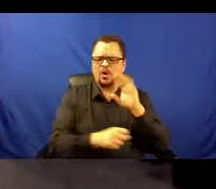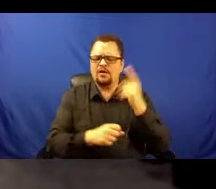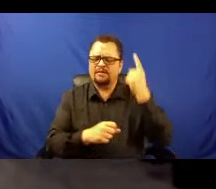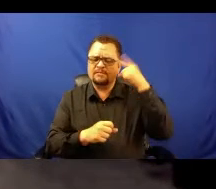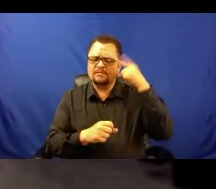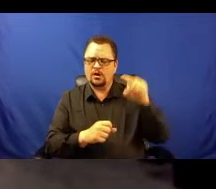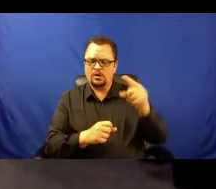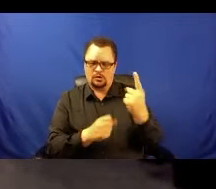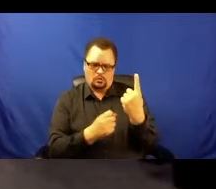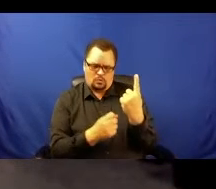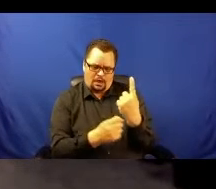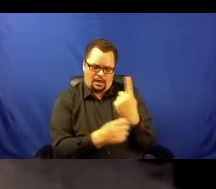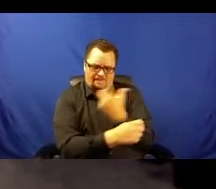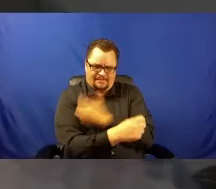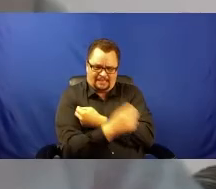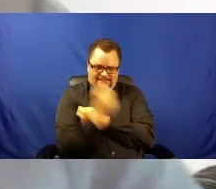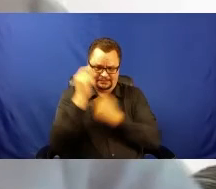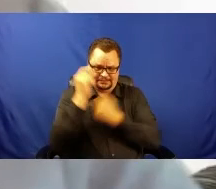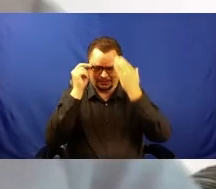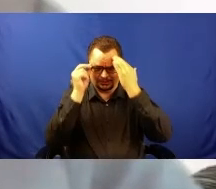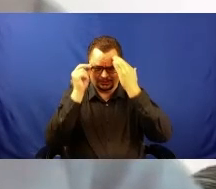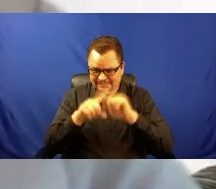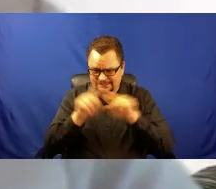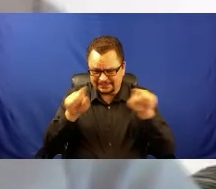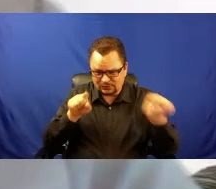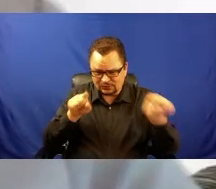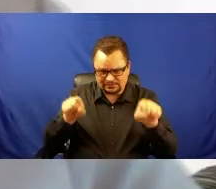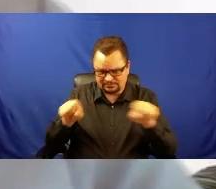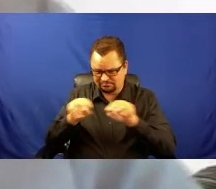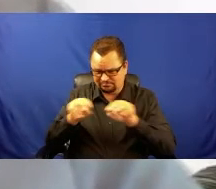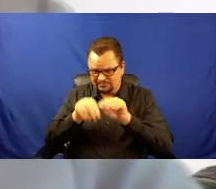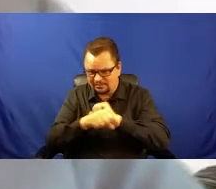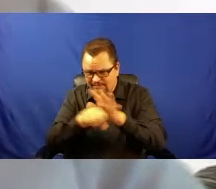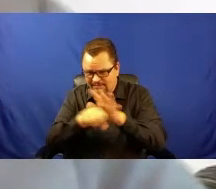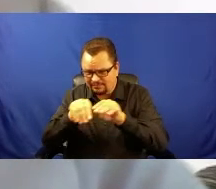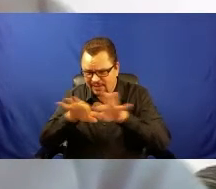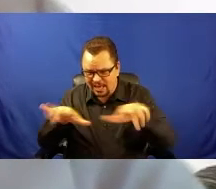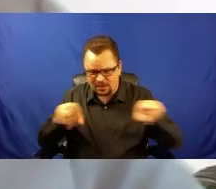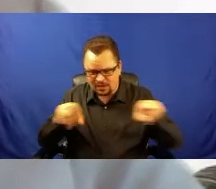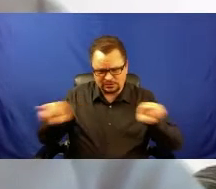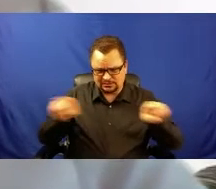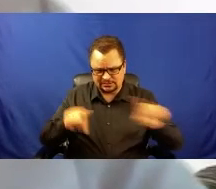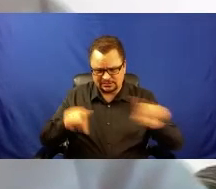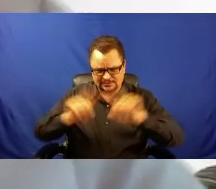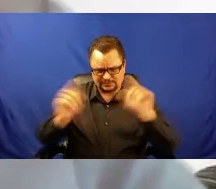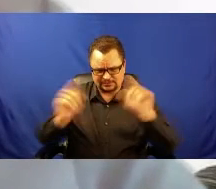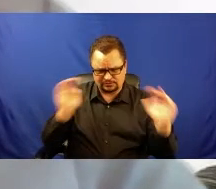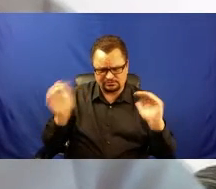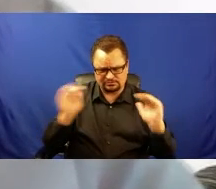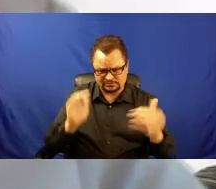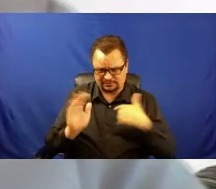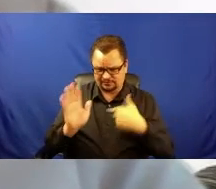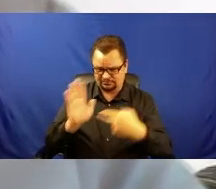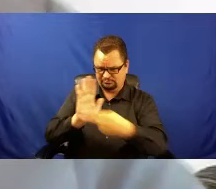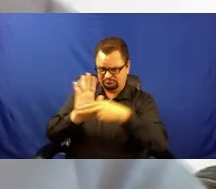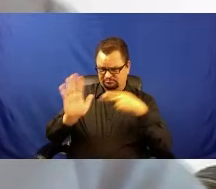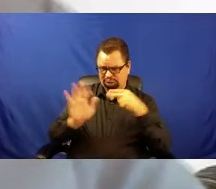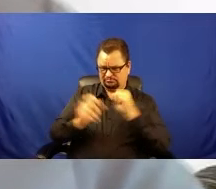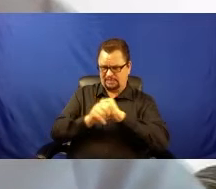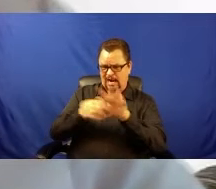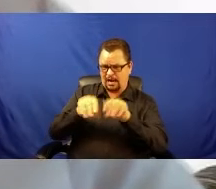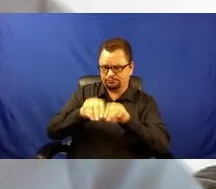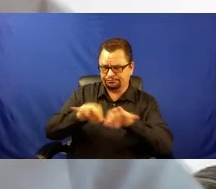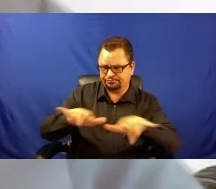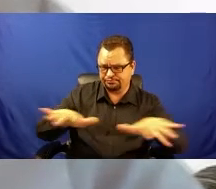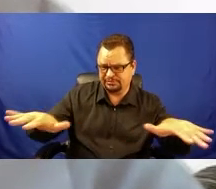Sure. To be considered a breakthrough case, you have to be fully vaccinated. So that would be people who are 2 weeks past that second dose of